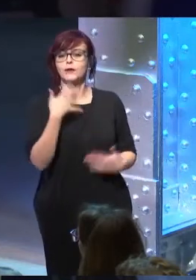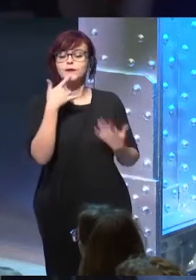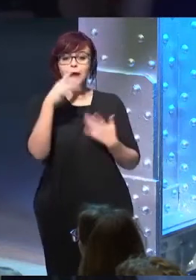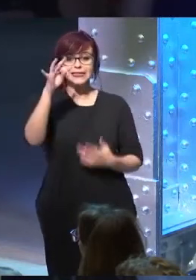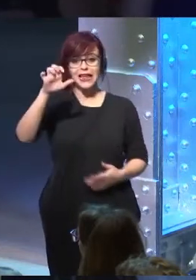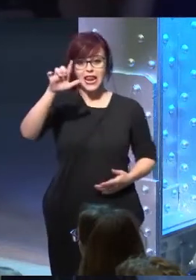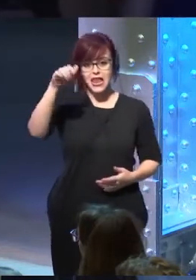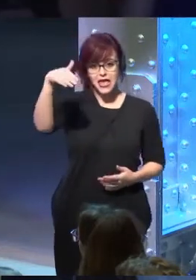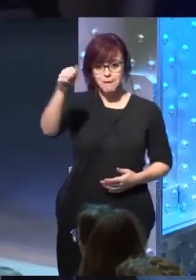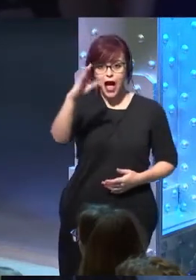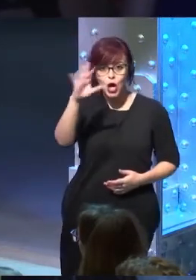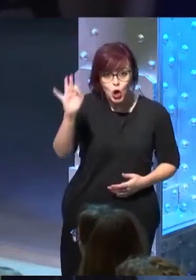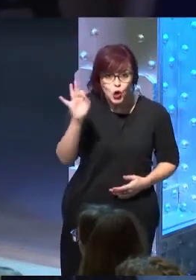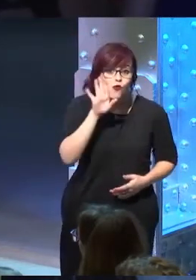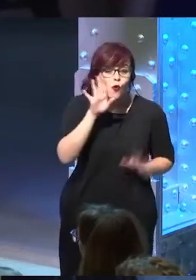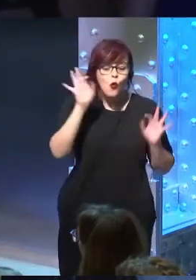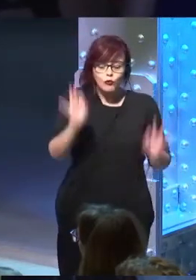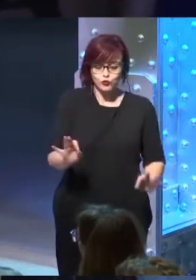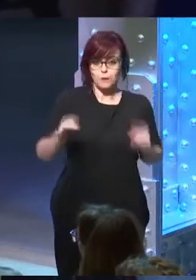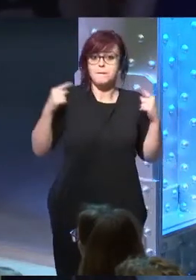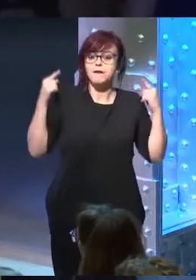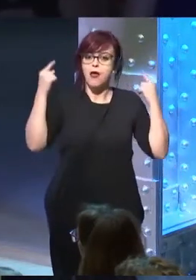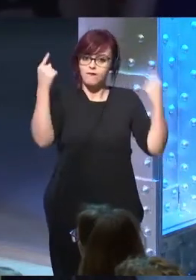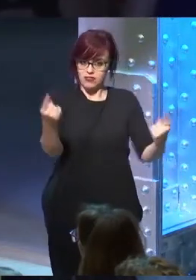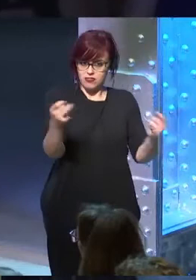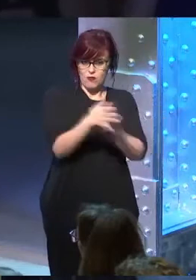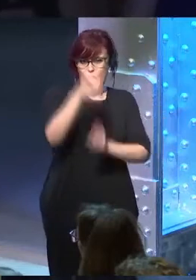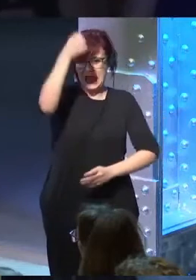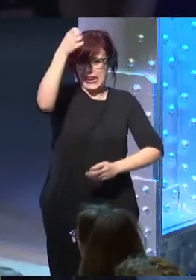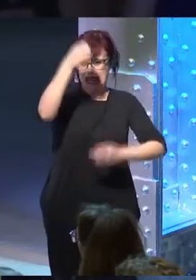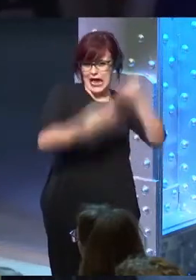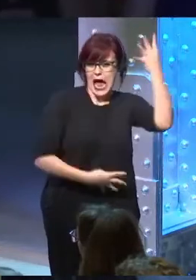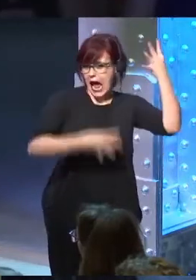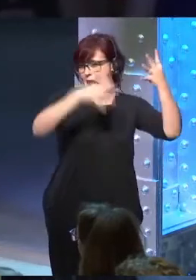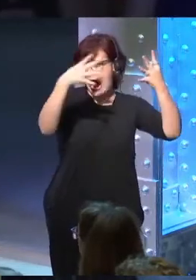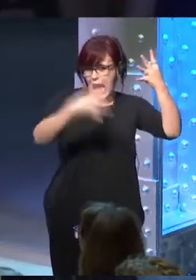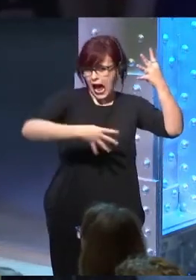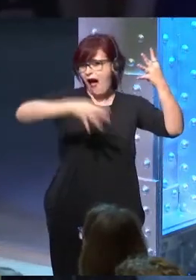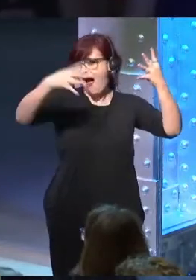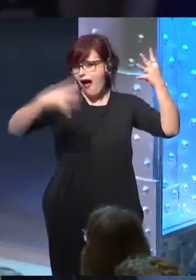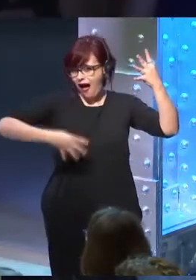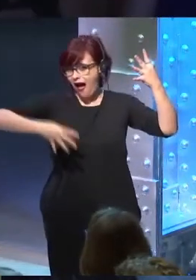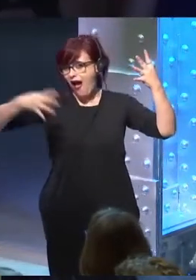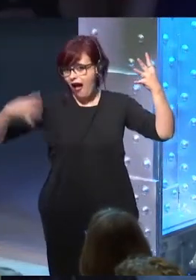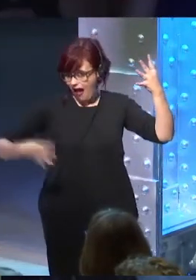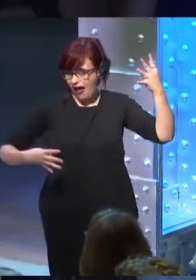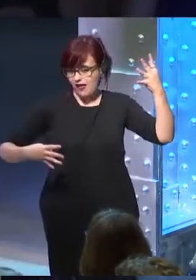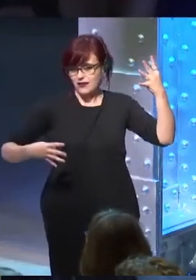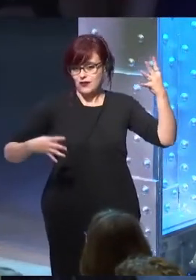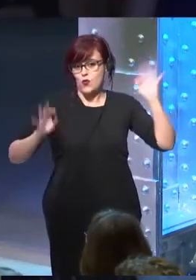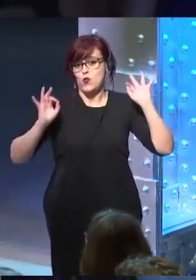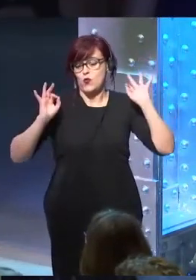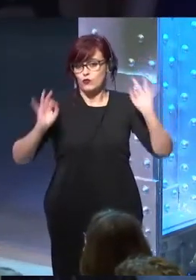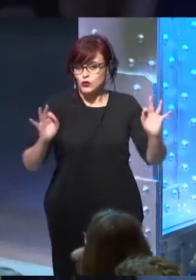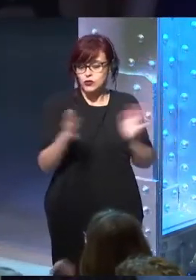was just the first in a very long line of largely successful attempts throughout Greek and